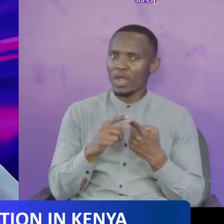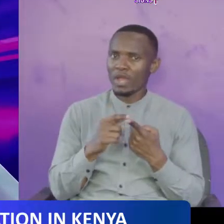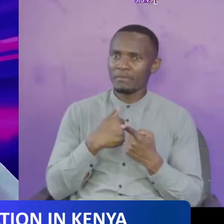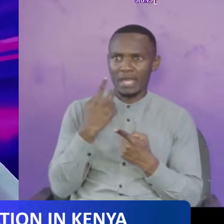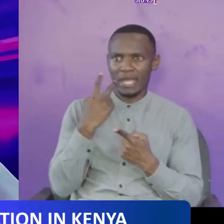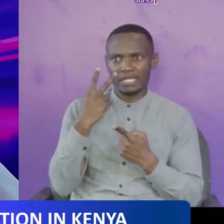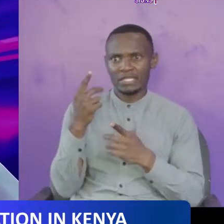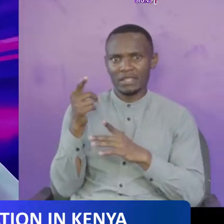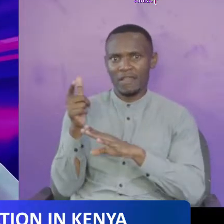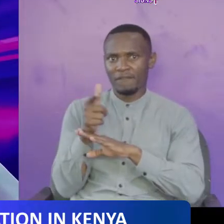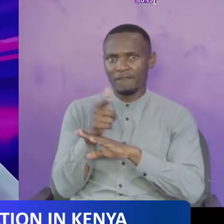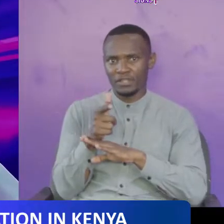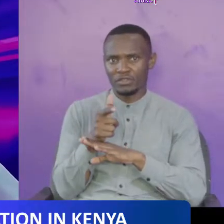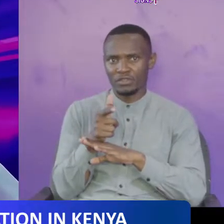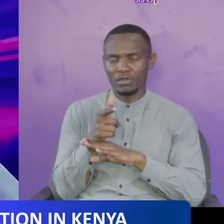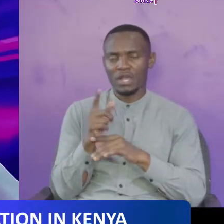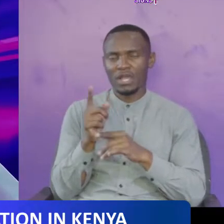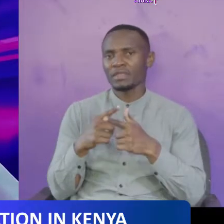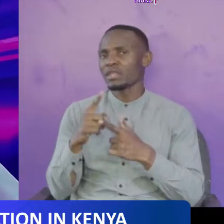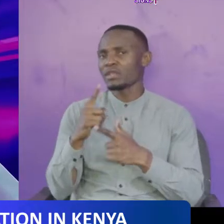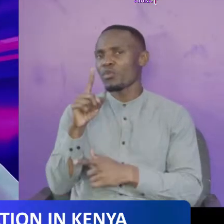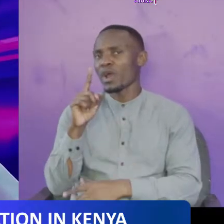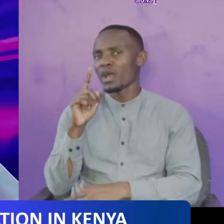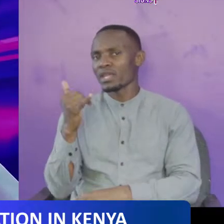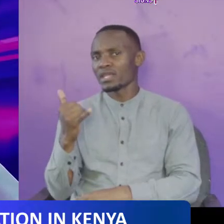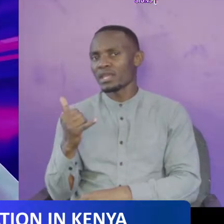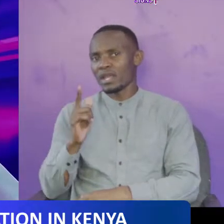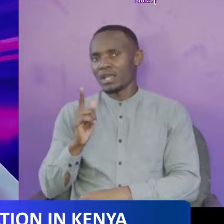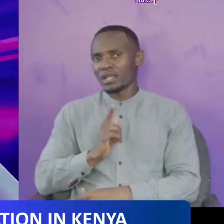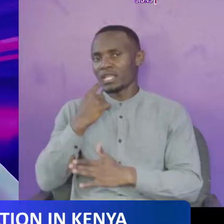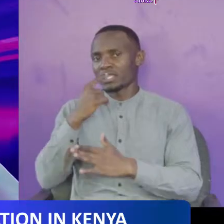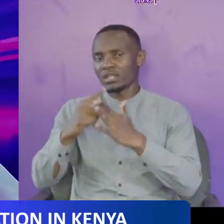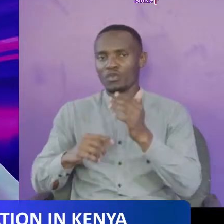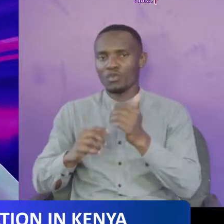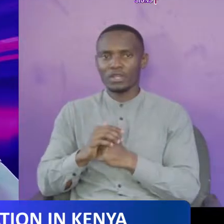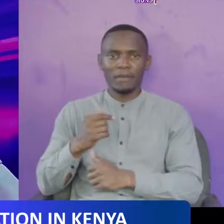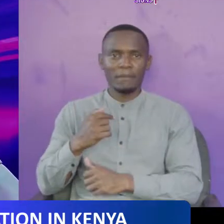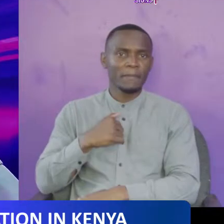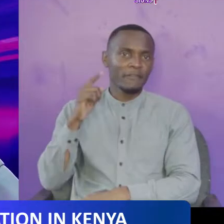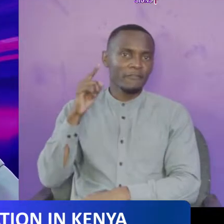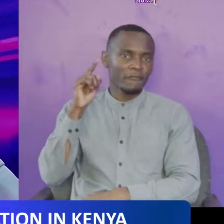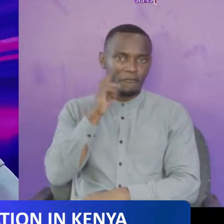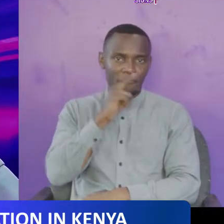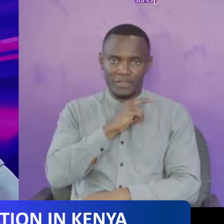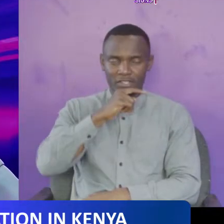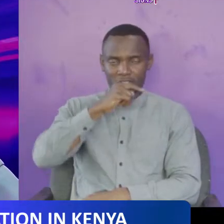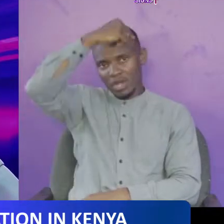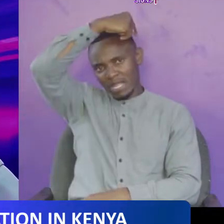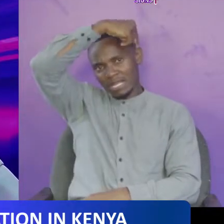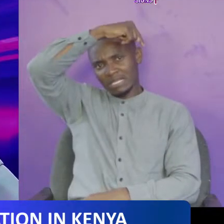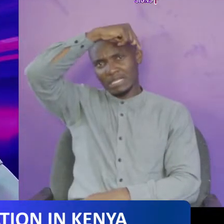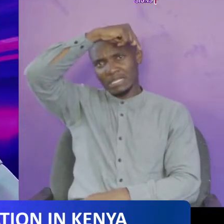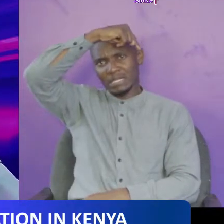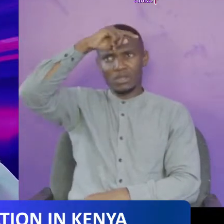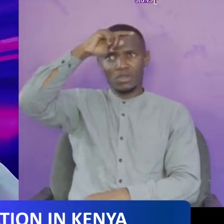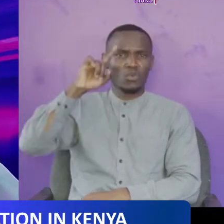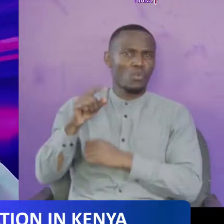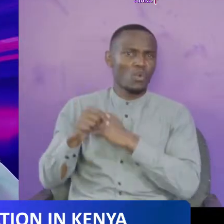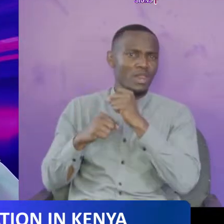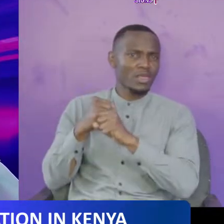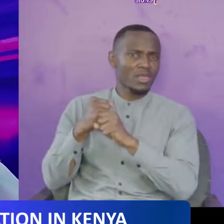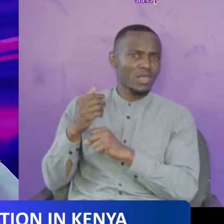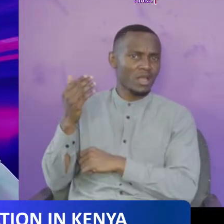scrolling, and this young lady was saying, I have finished my degree, they graduated about almost a year